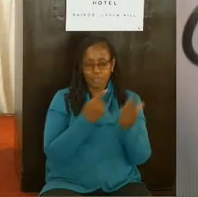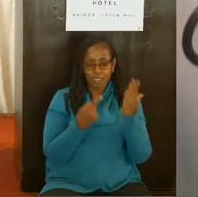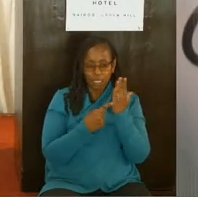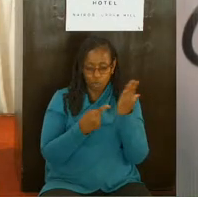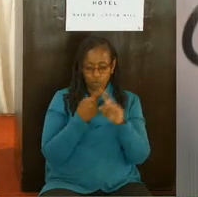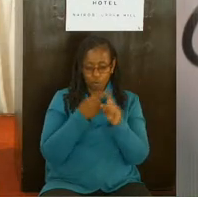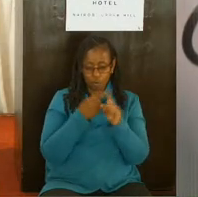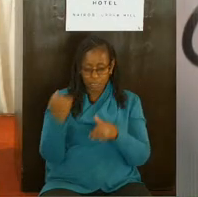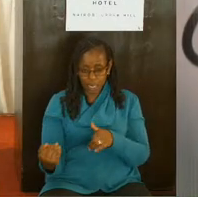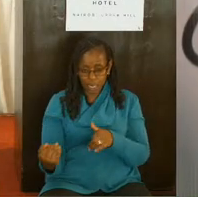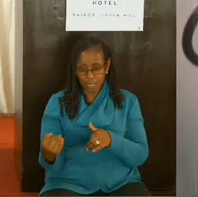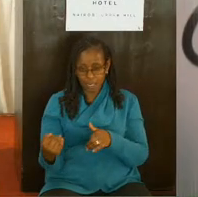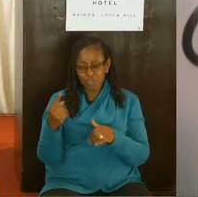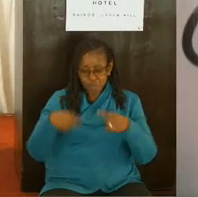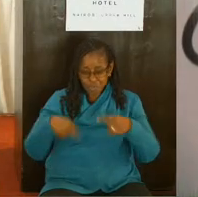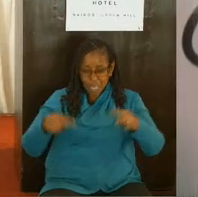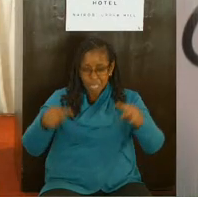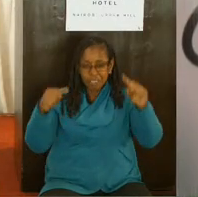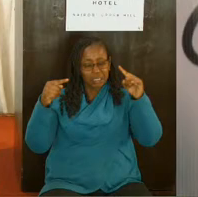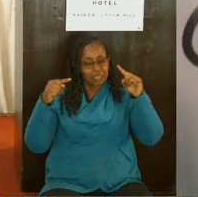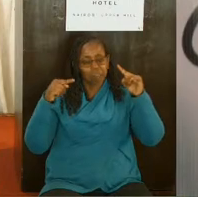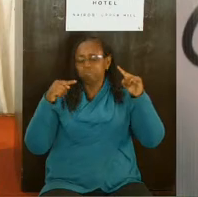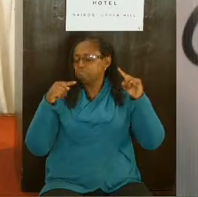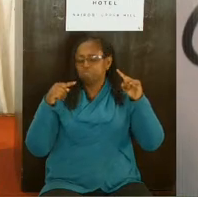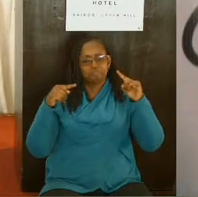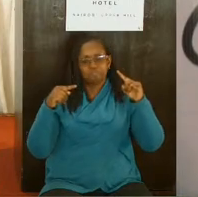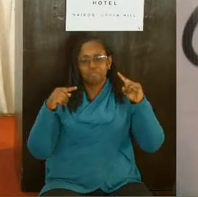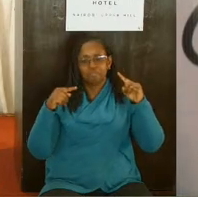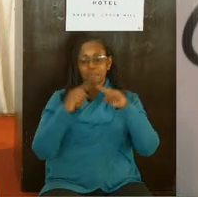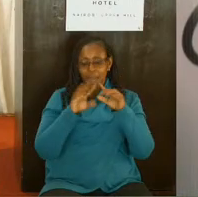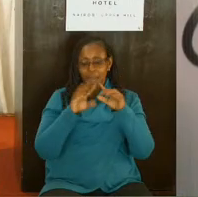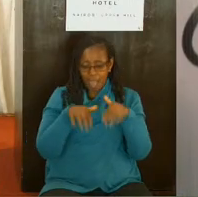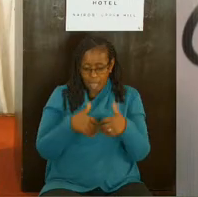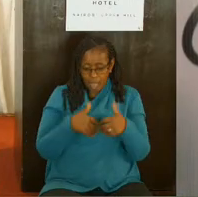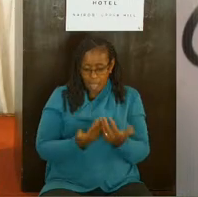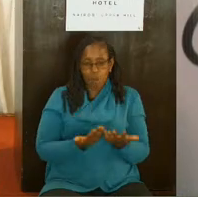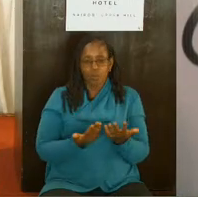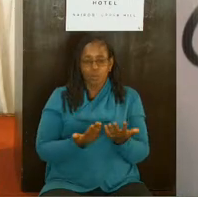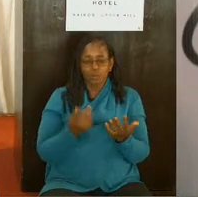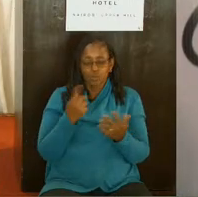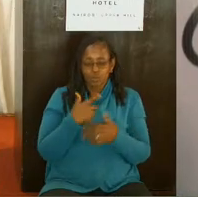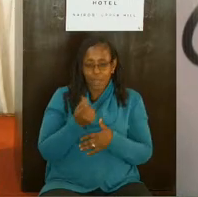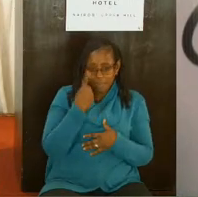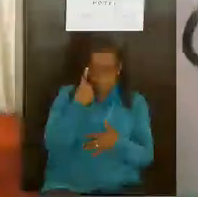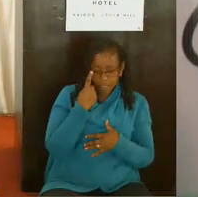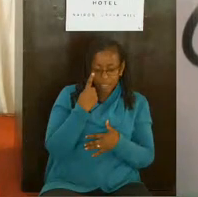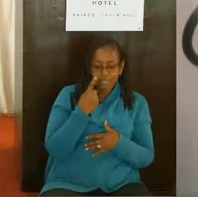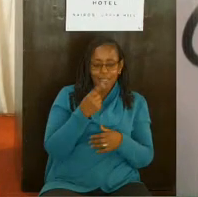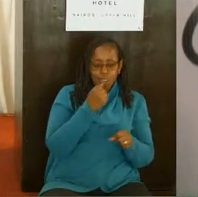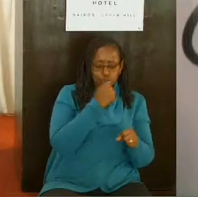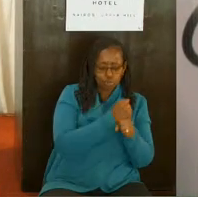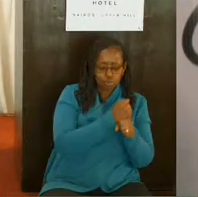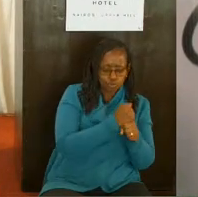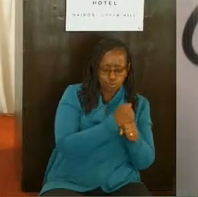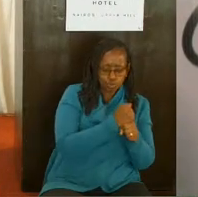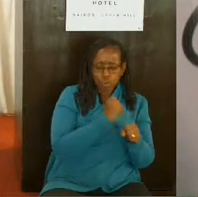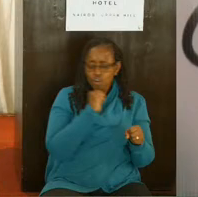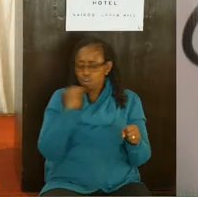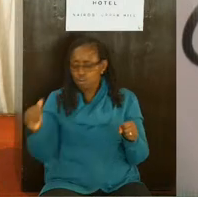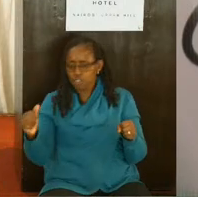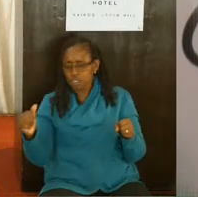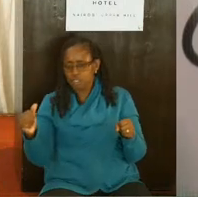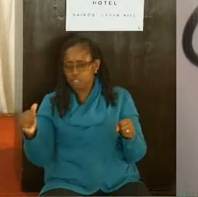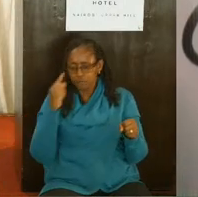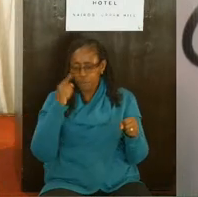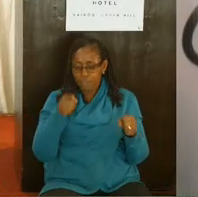from this child you will have succeeded as a parent but how do you go ahead to understand on the do's and the don'ts in this